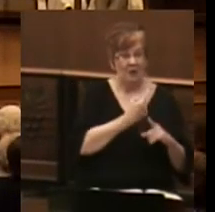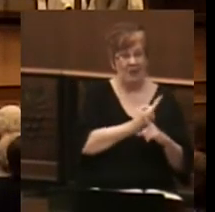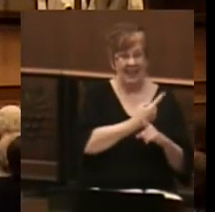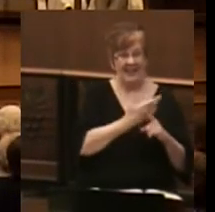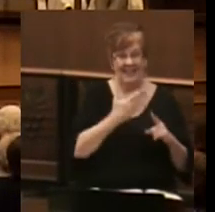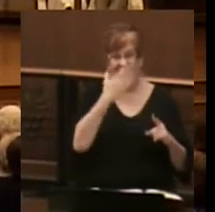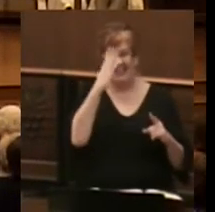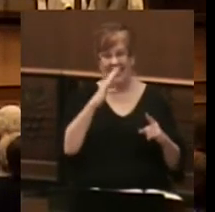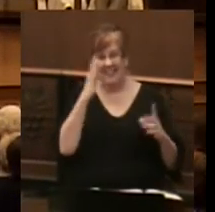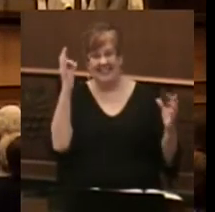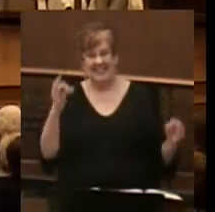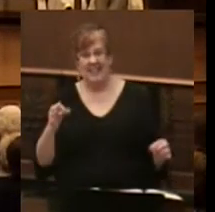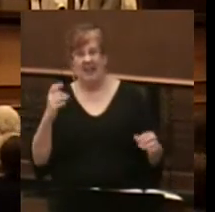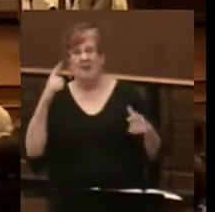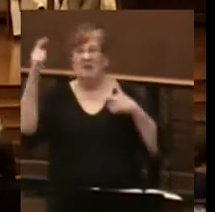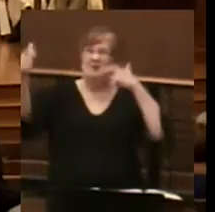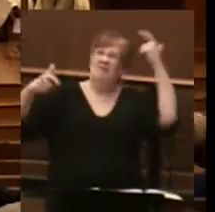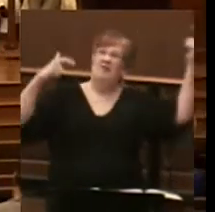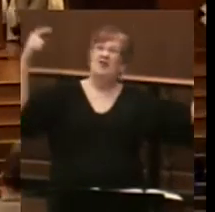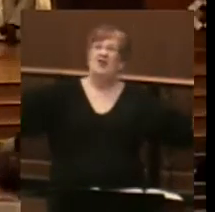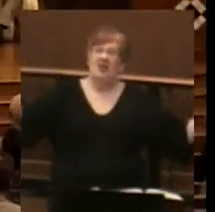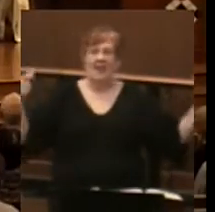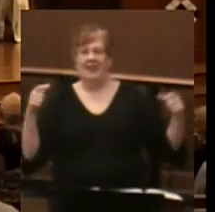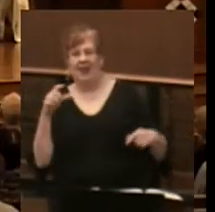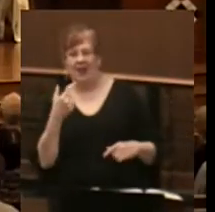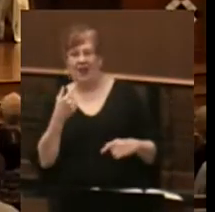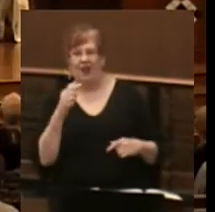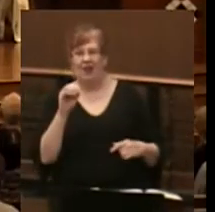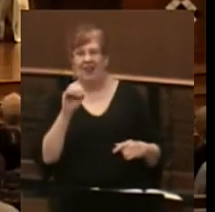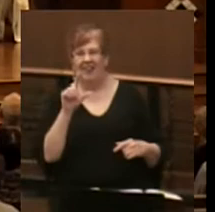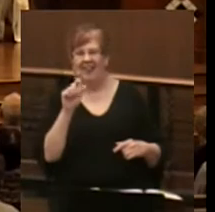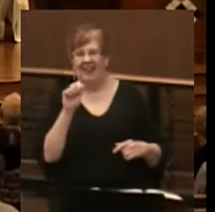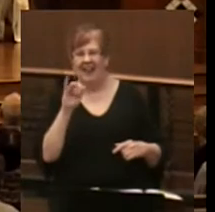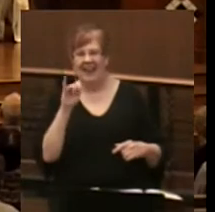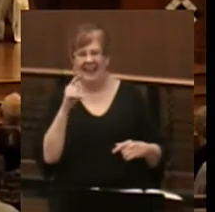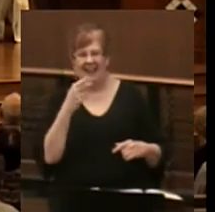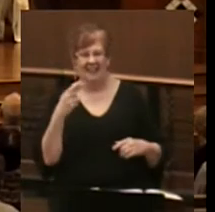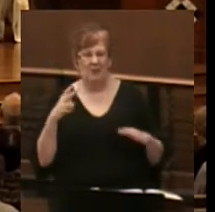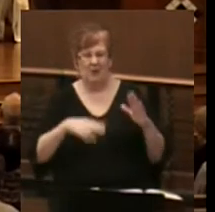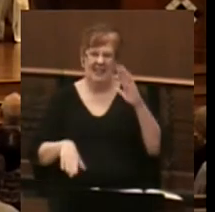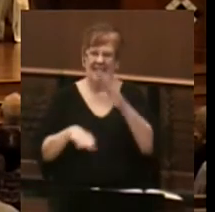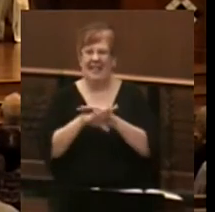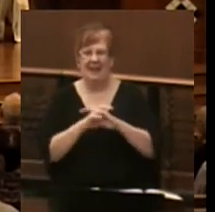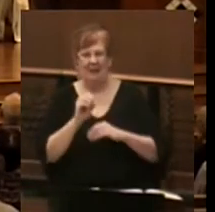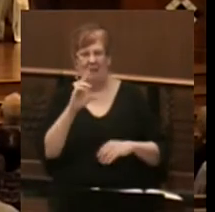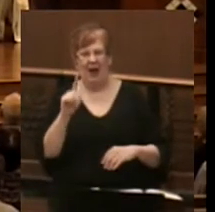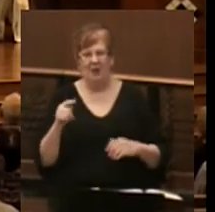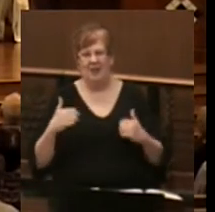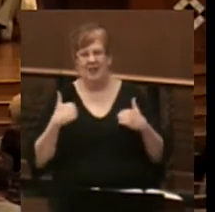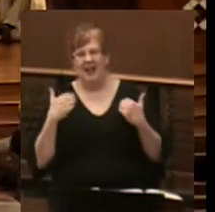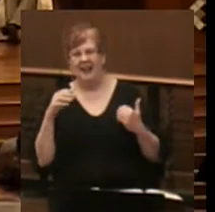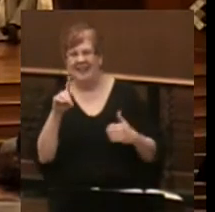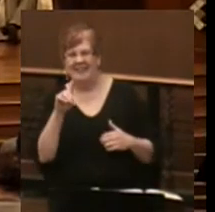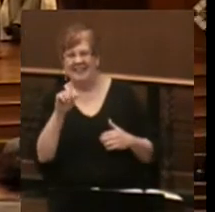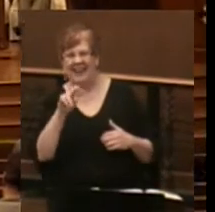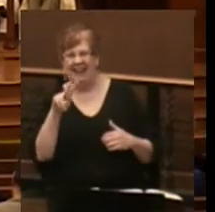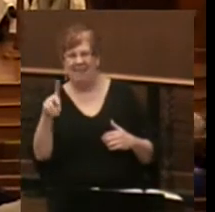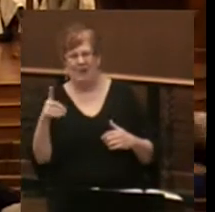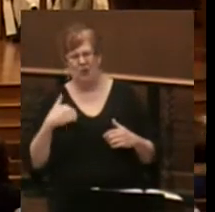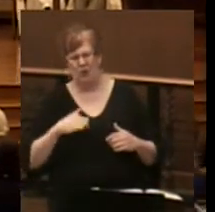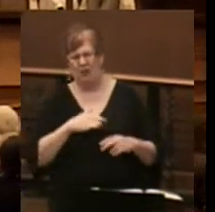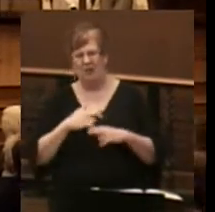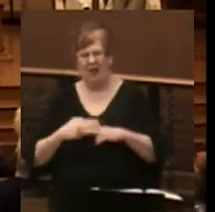send a giant named Goliath to kick them out of that Garden of Eden. And when young David, we'll call him Jason, saw